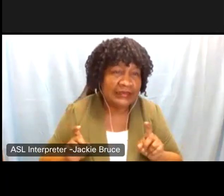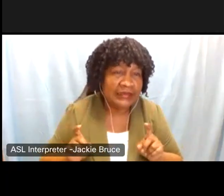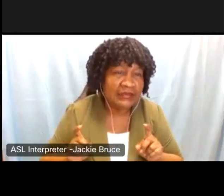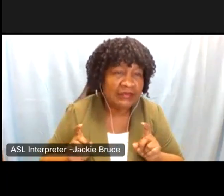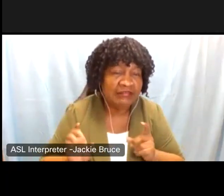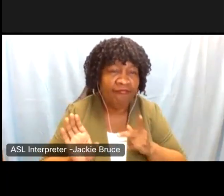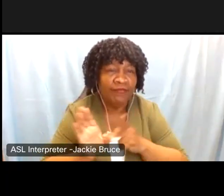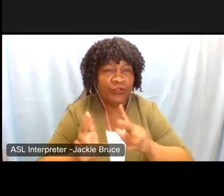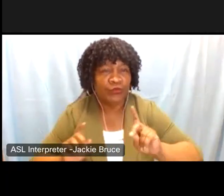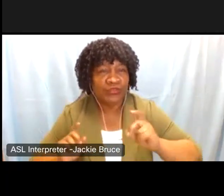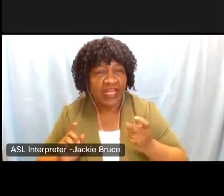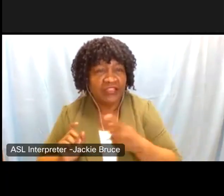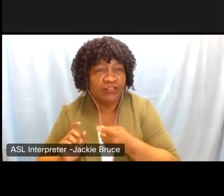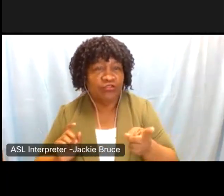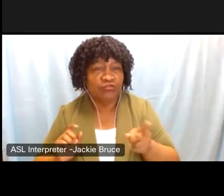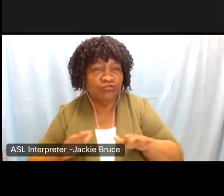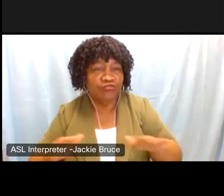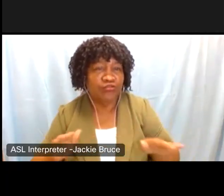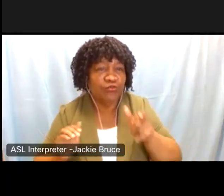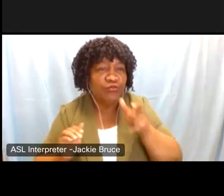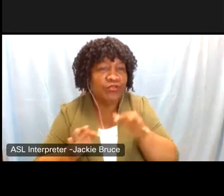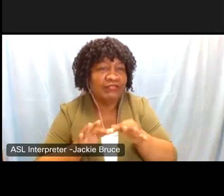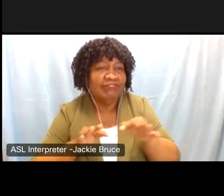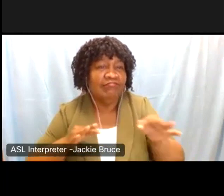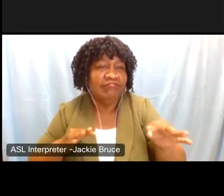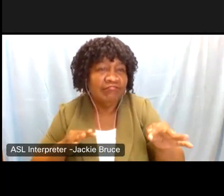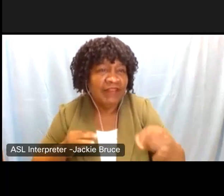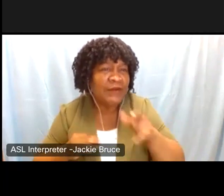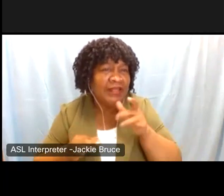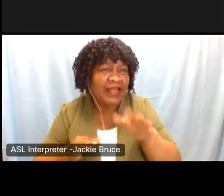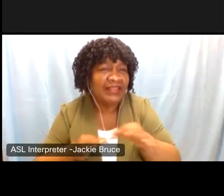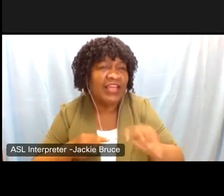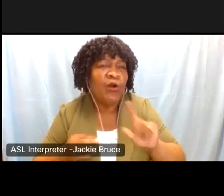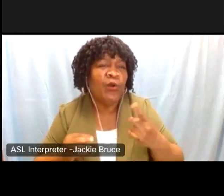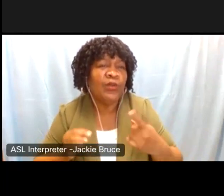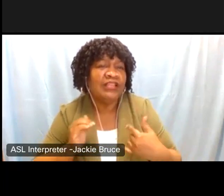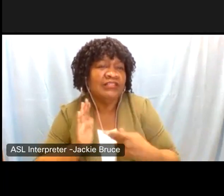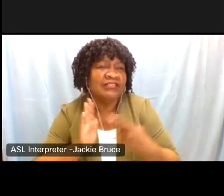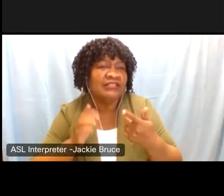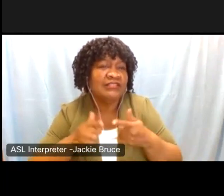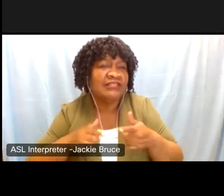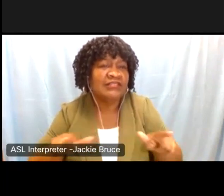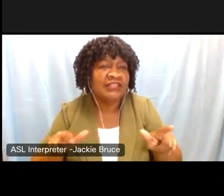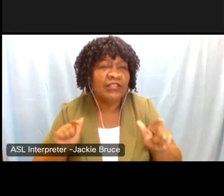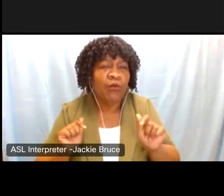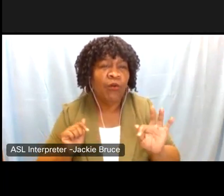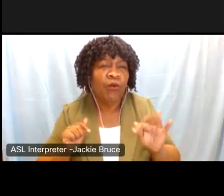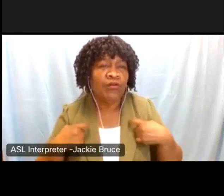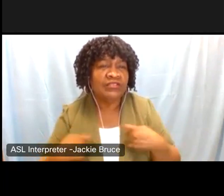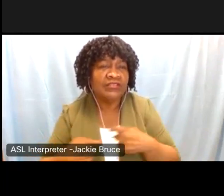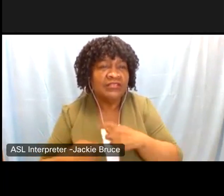to diagnose children as developmentally delayed who were not, they were bilingual or Spanish dominant, by